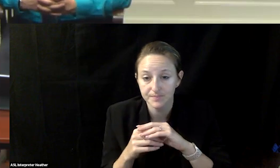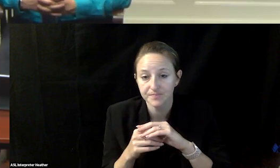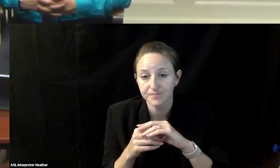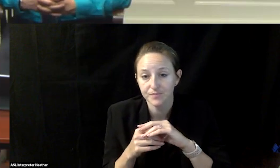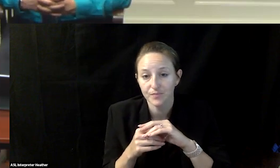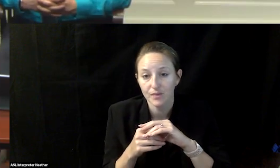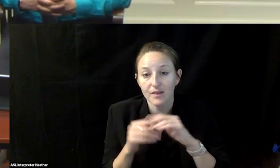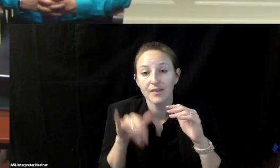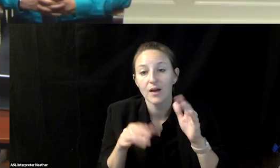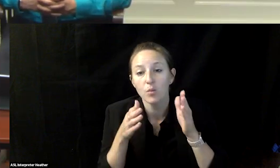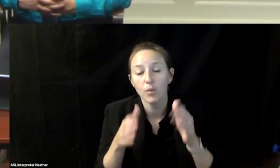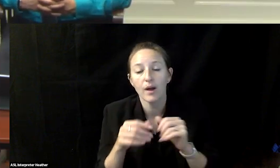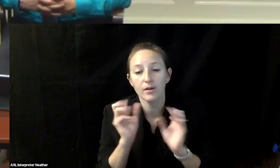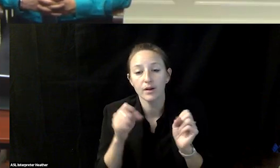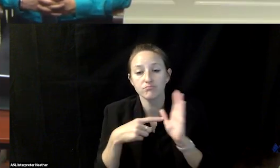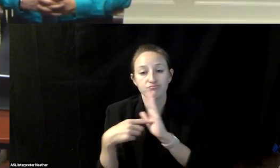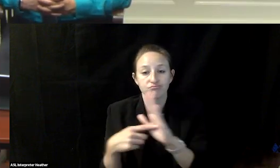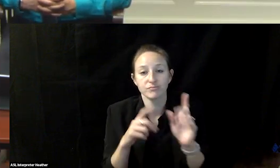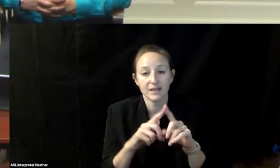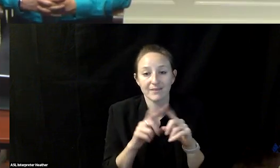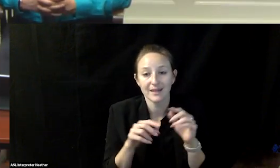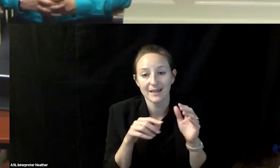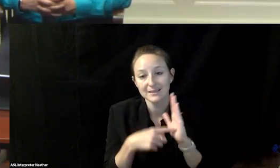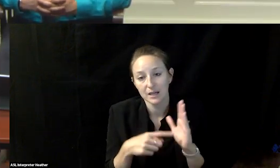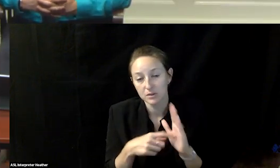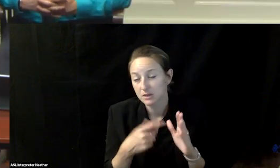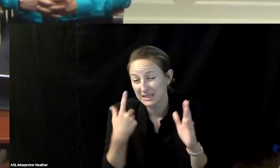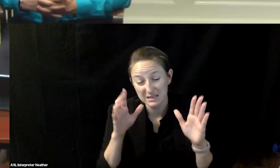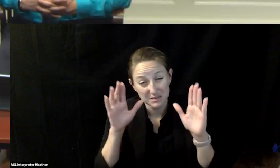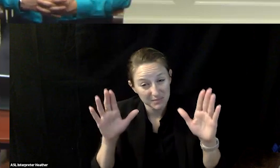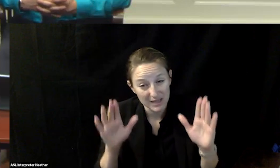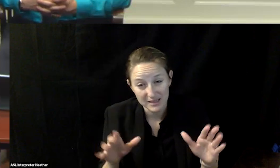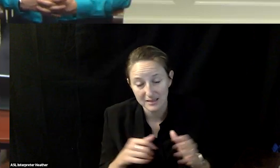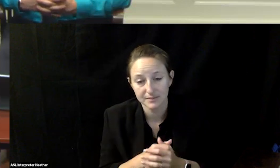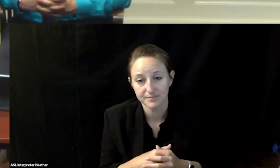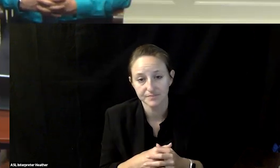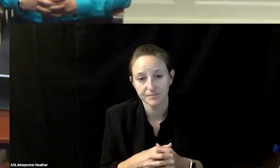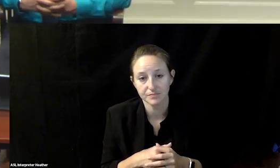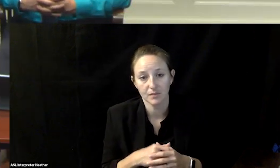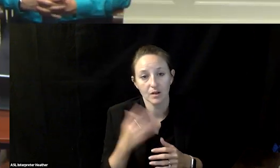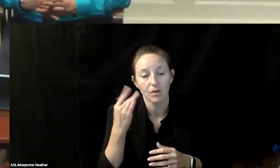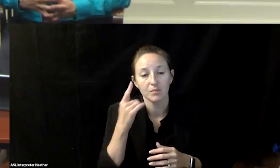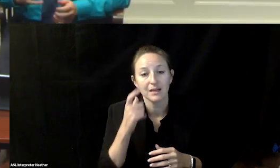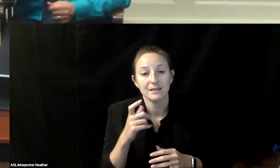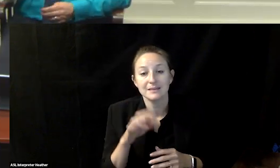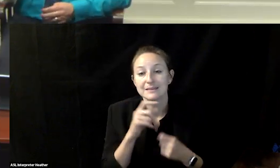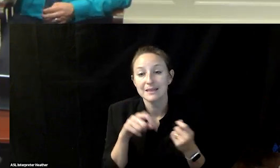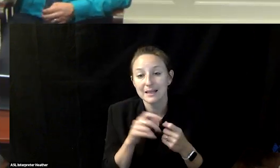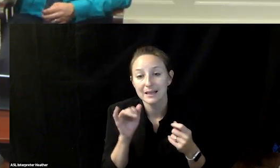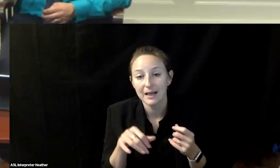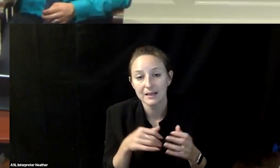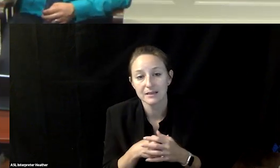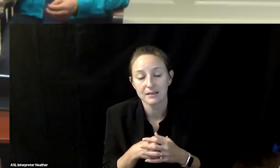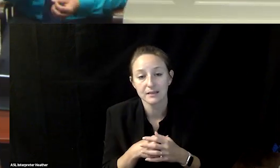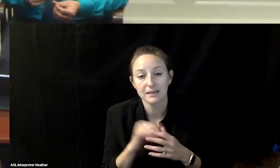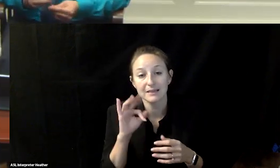finding examples, I think that that's a really neat one, because it is exactly that. So if you use your favorite search